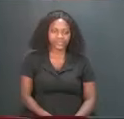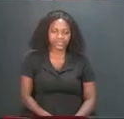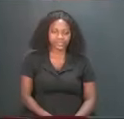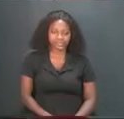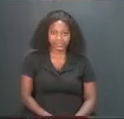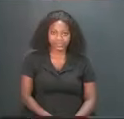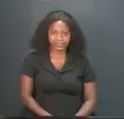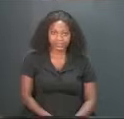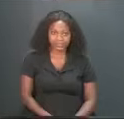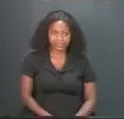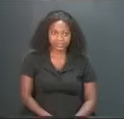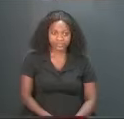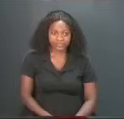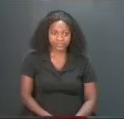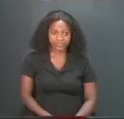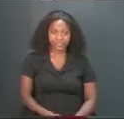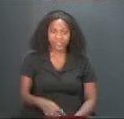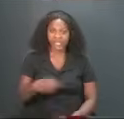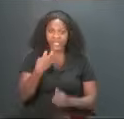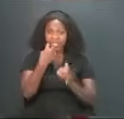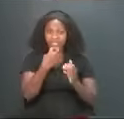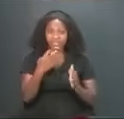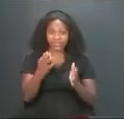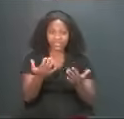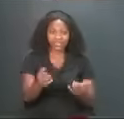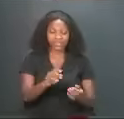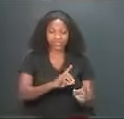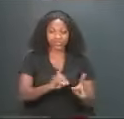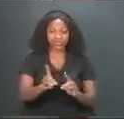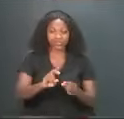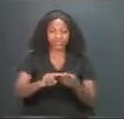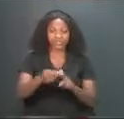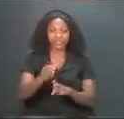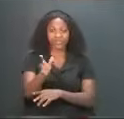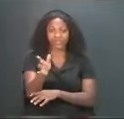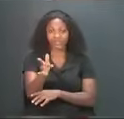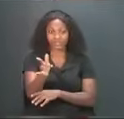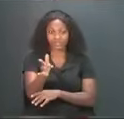Speaker, we will now take item 25.